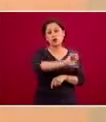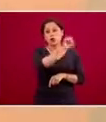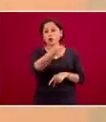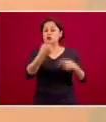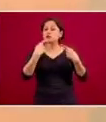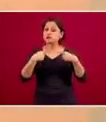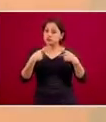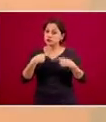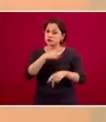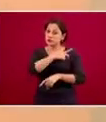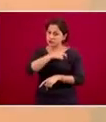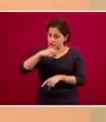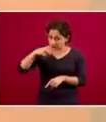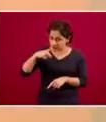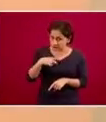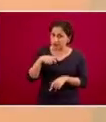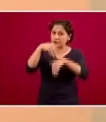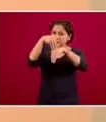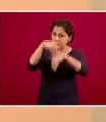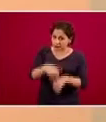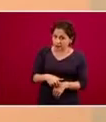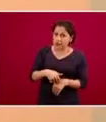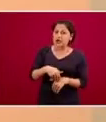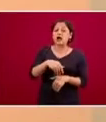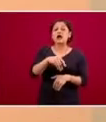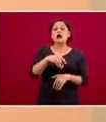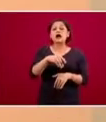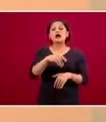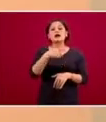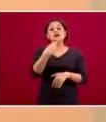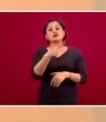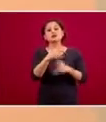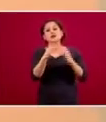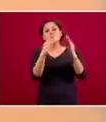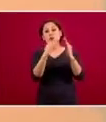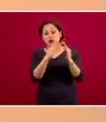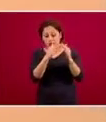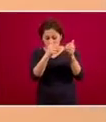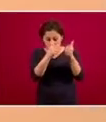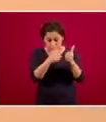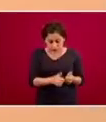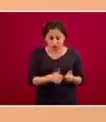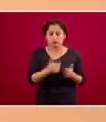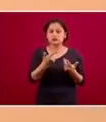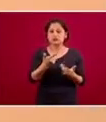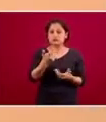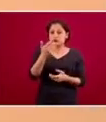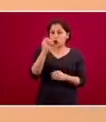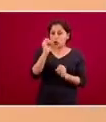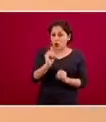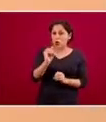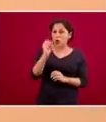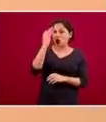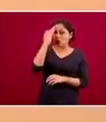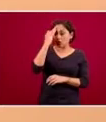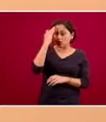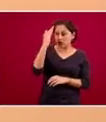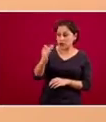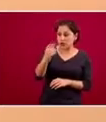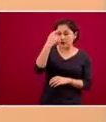Of course, we encourage everyone to be creative and have some proactivity and have their